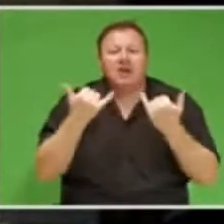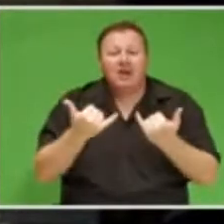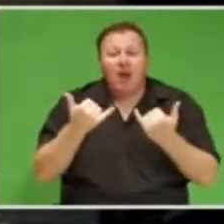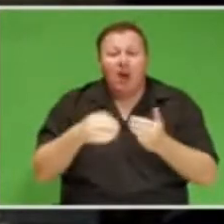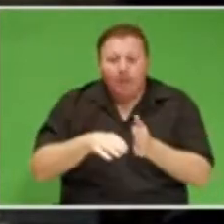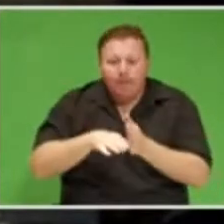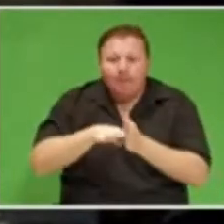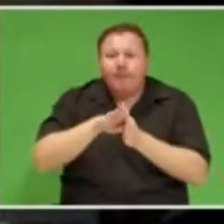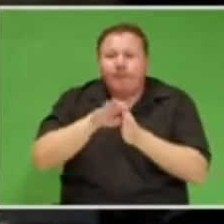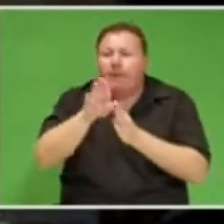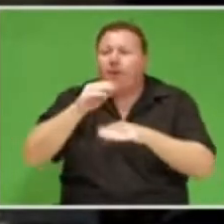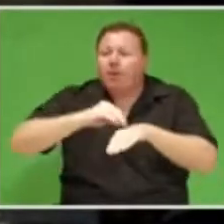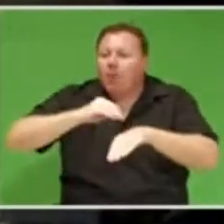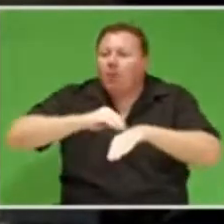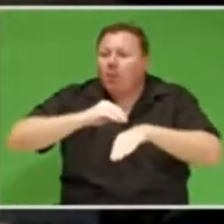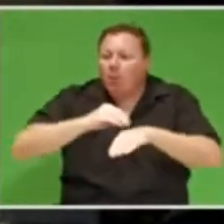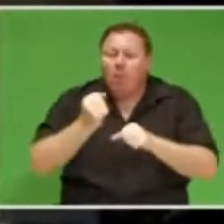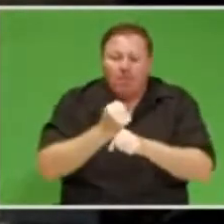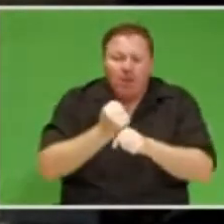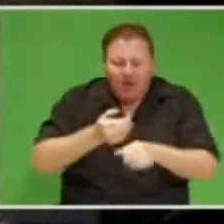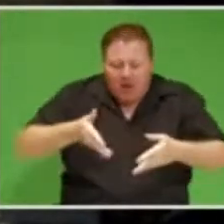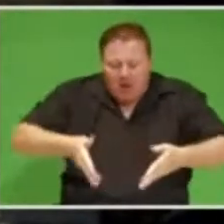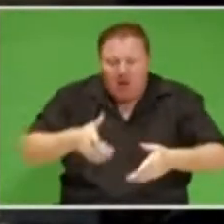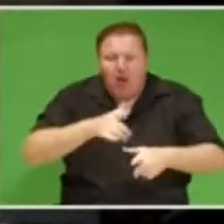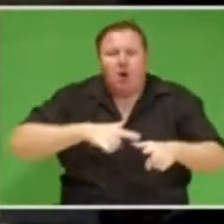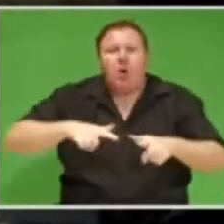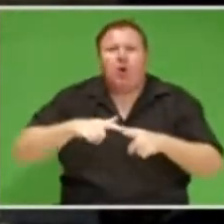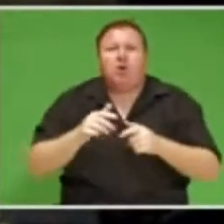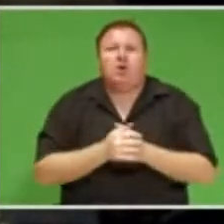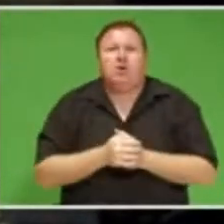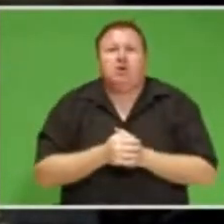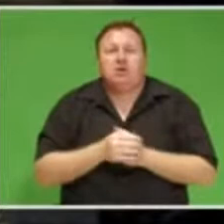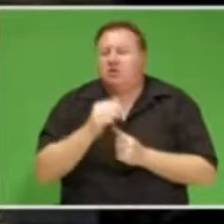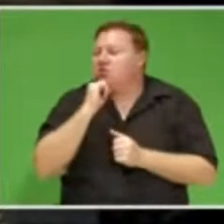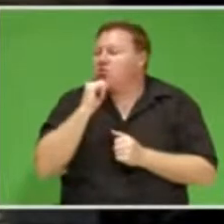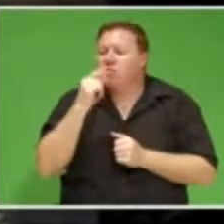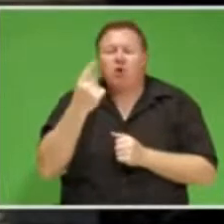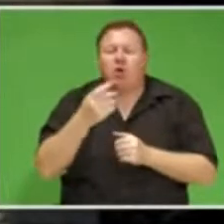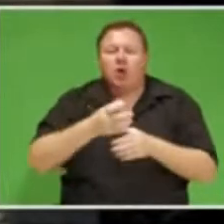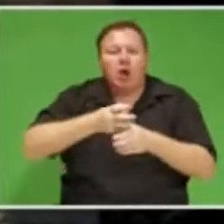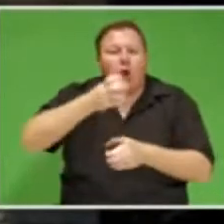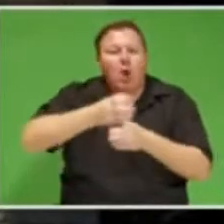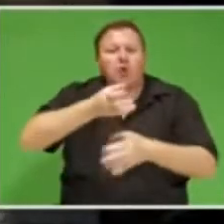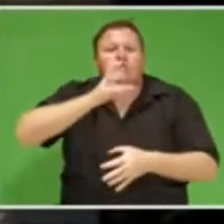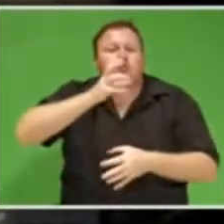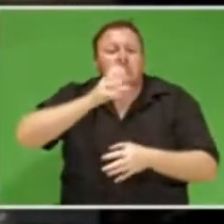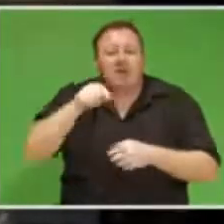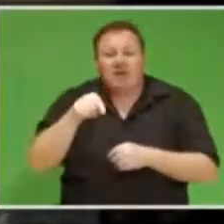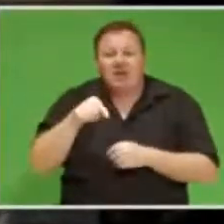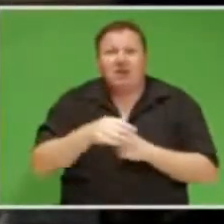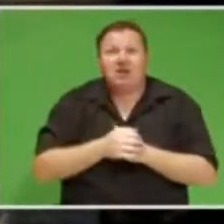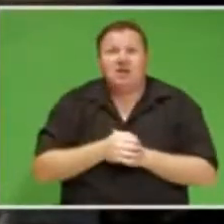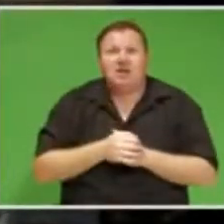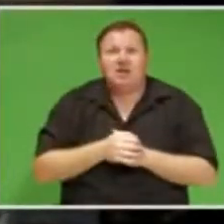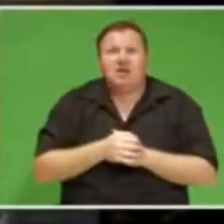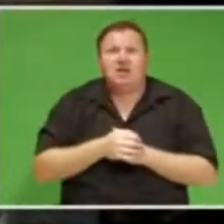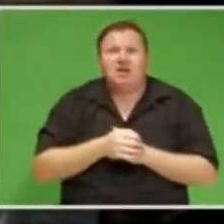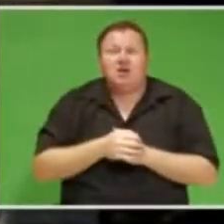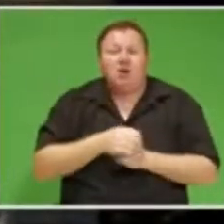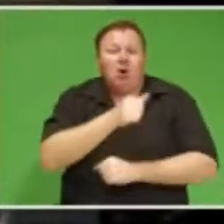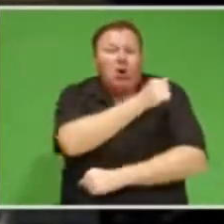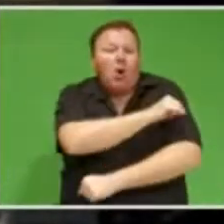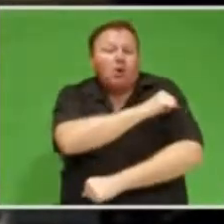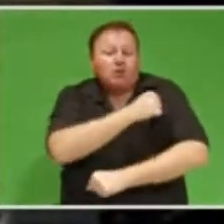increasingly making them locally. But it's not just glasses. If you go to hospital for